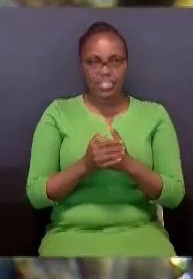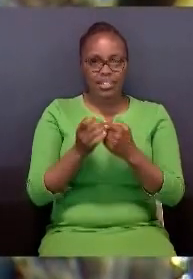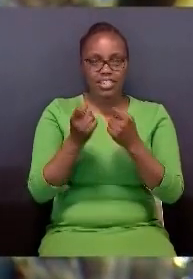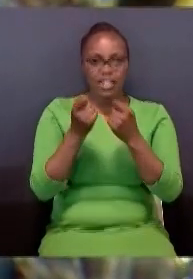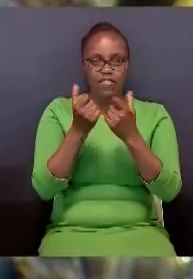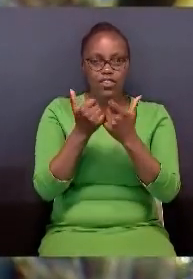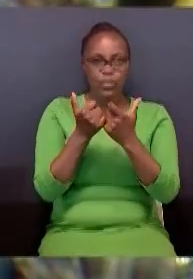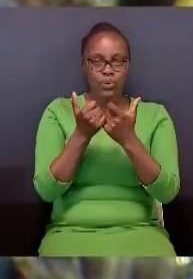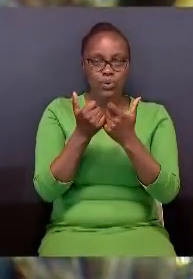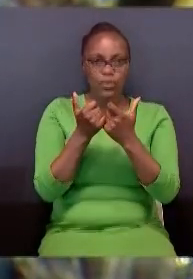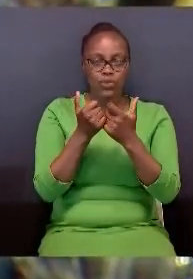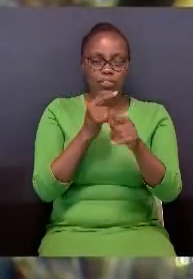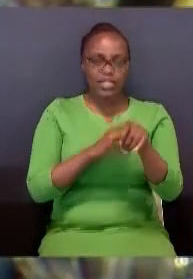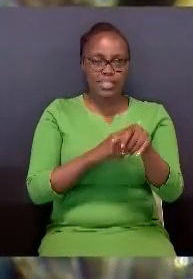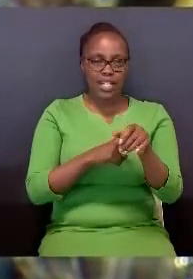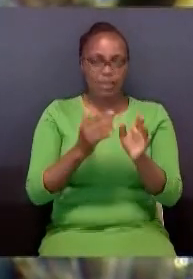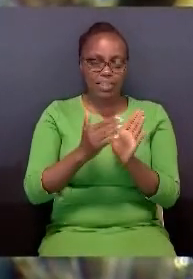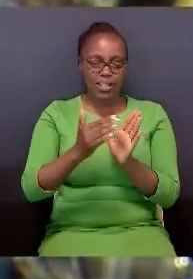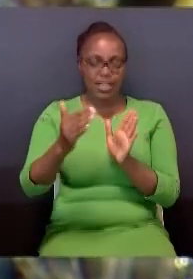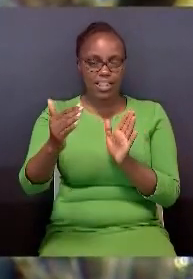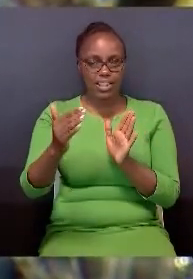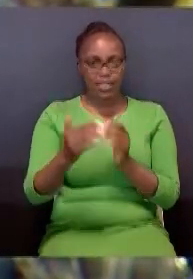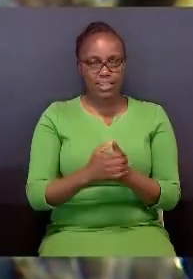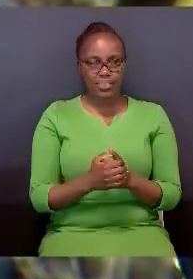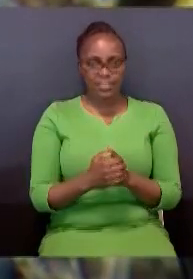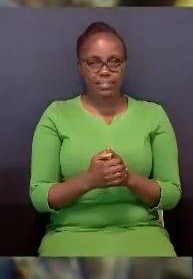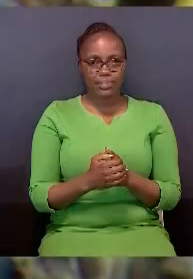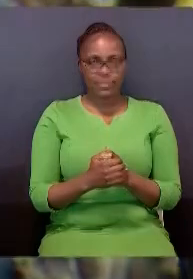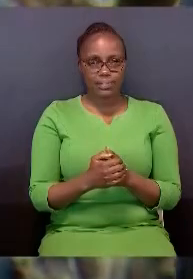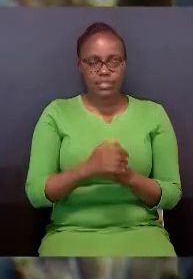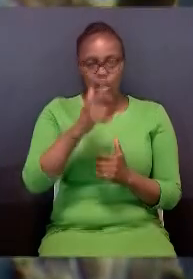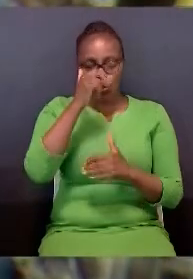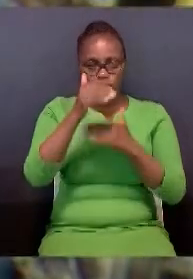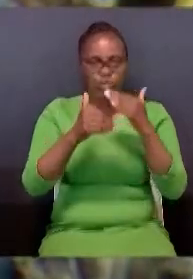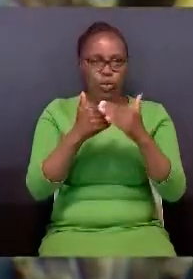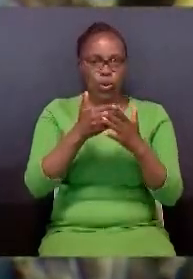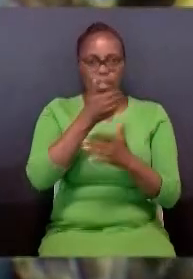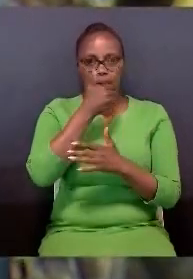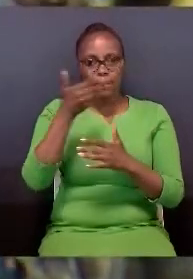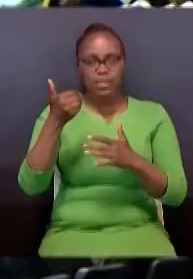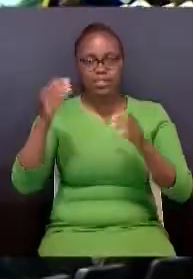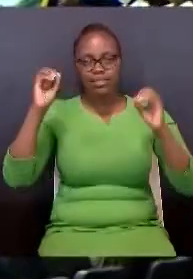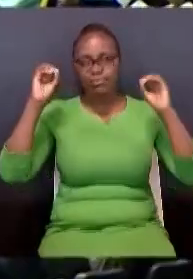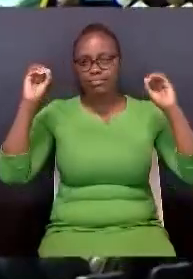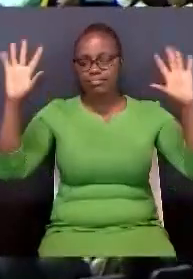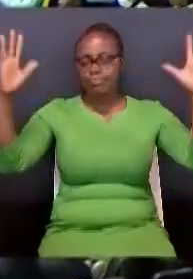moments. Wish you all the best.